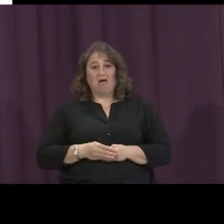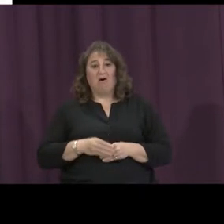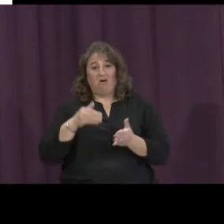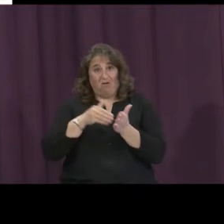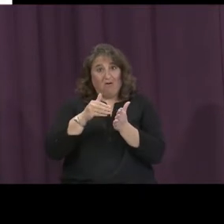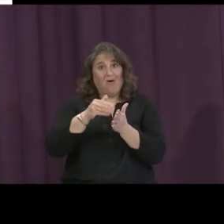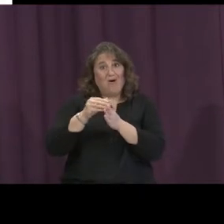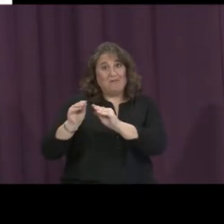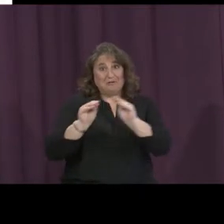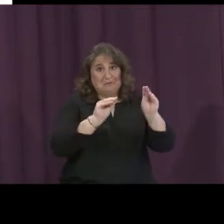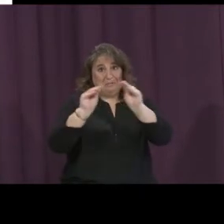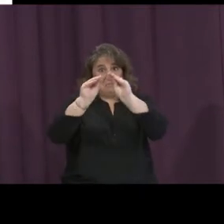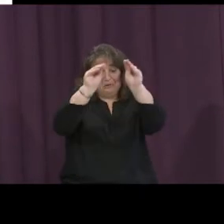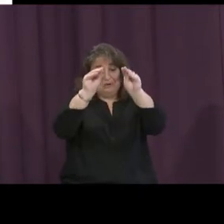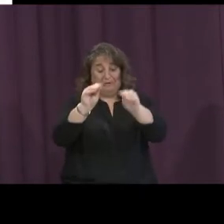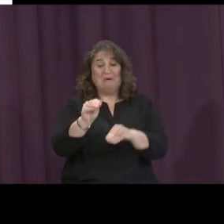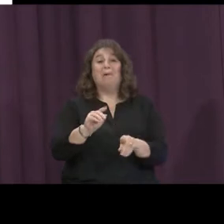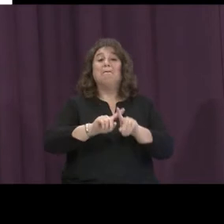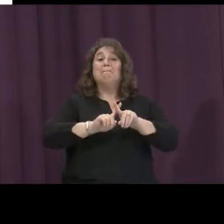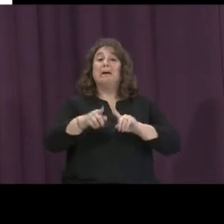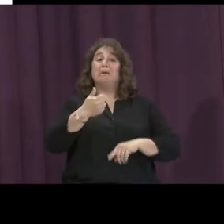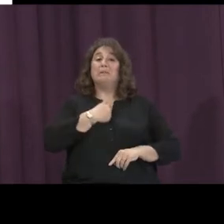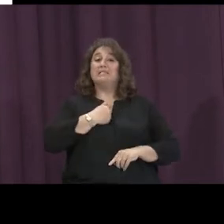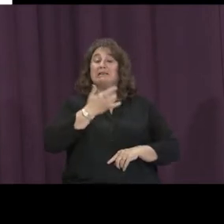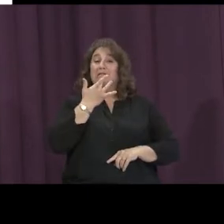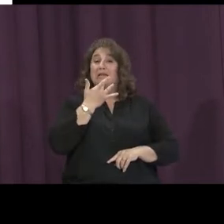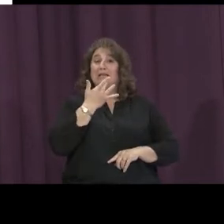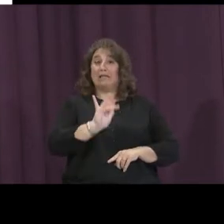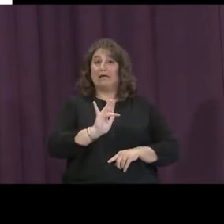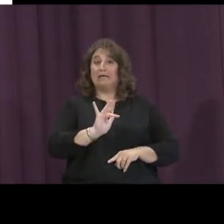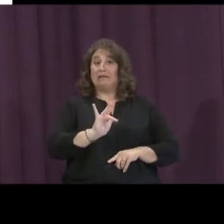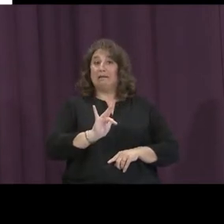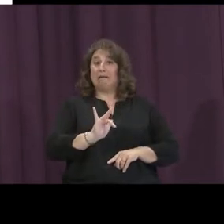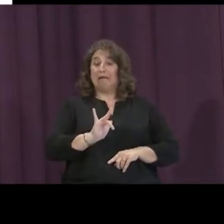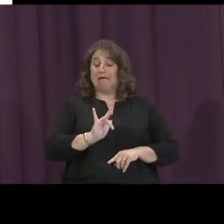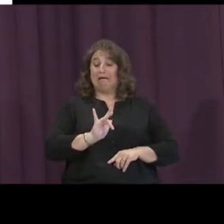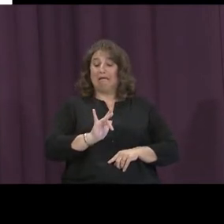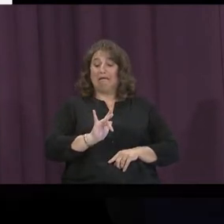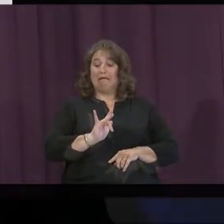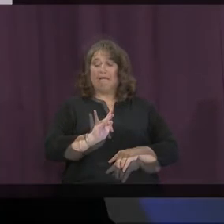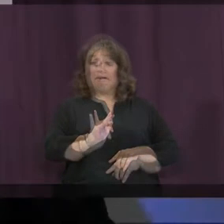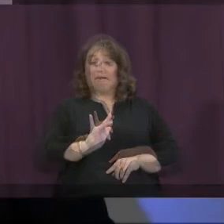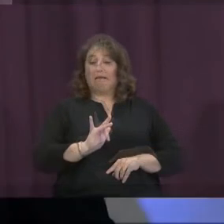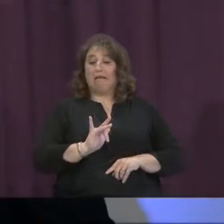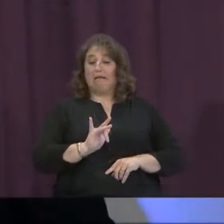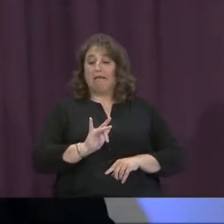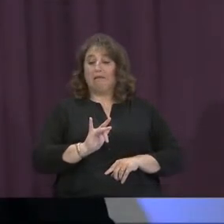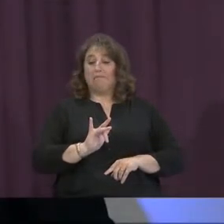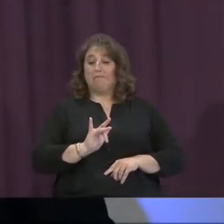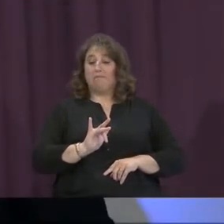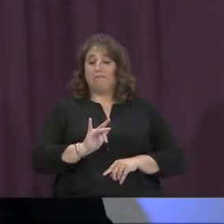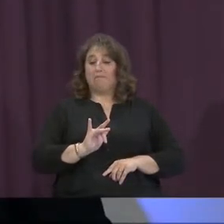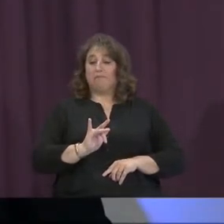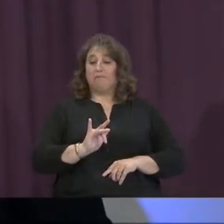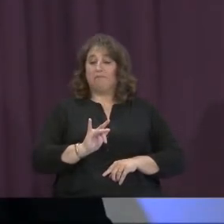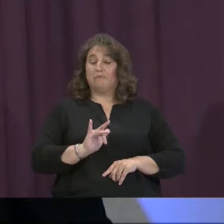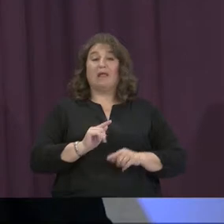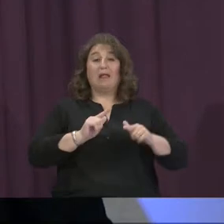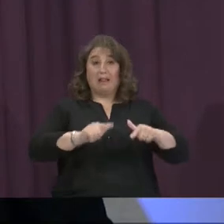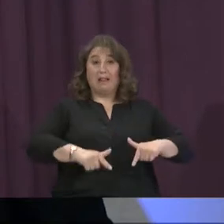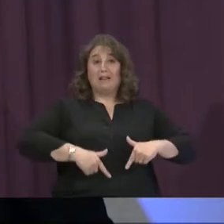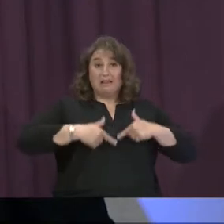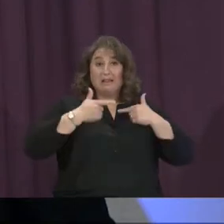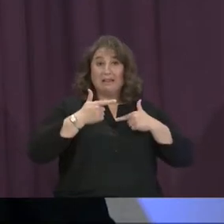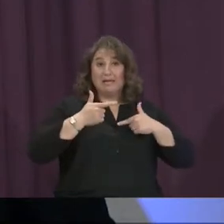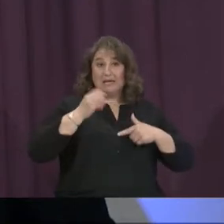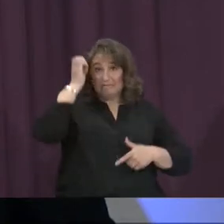Um, I was lucky enough, um, that at one point we were able to go and live, um, in, overseas in